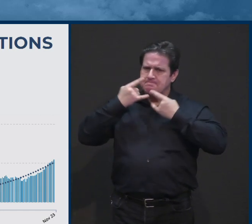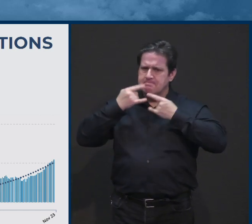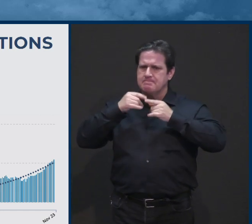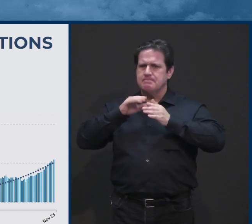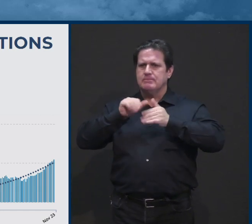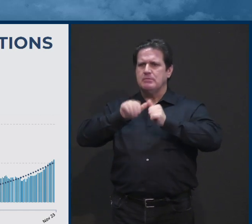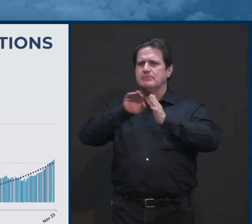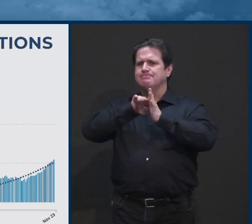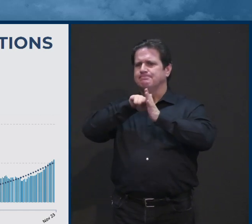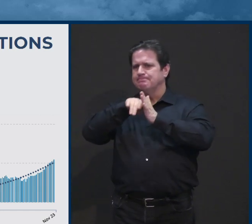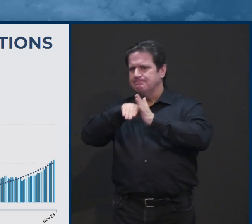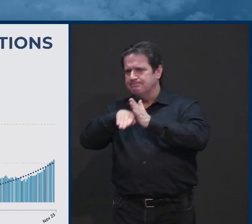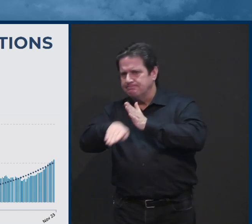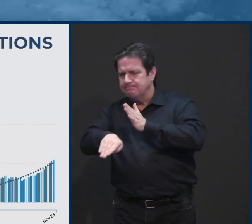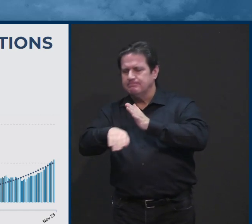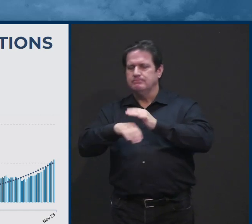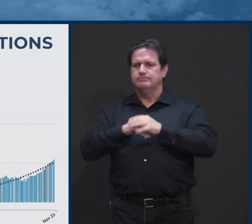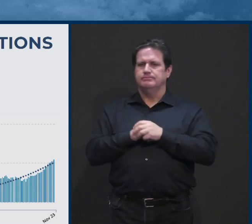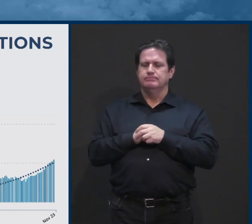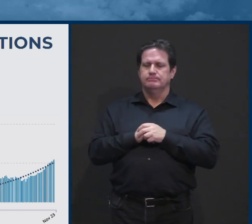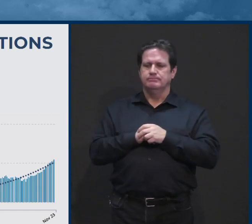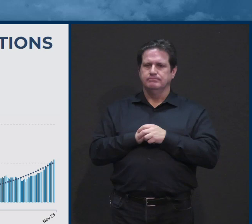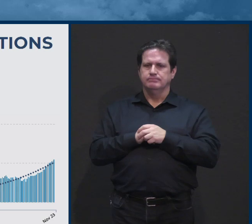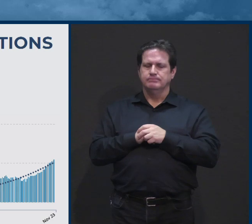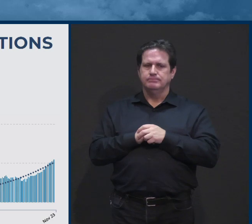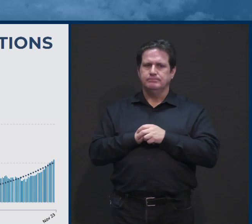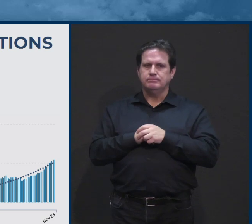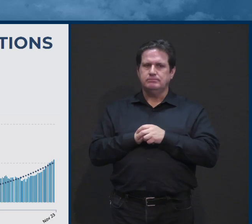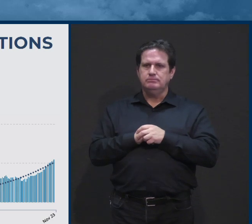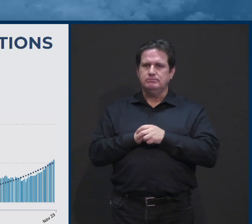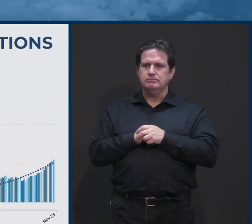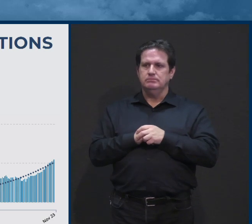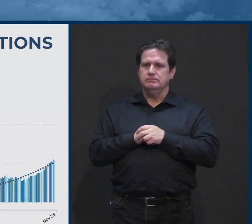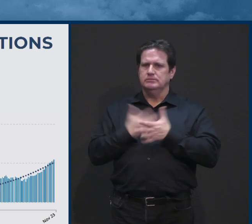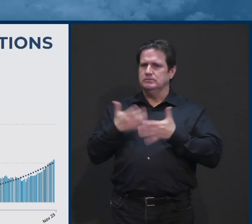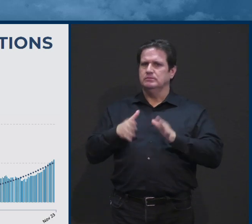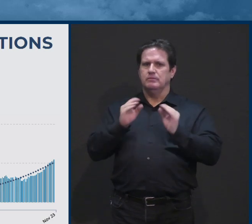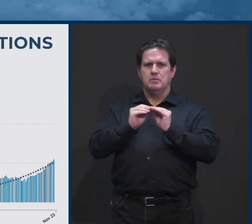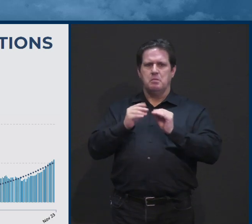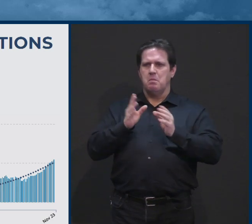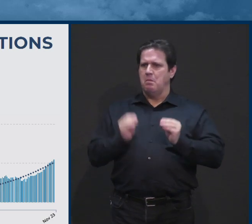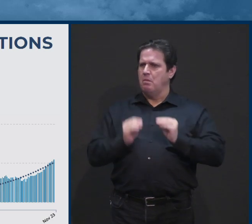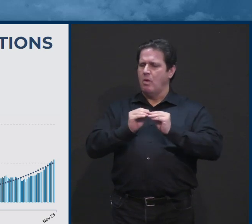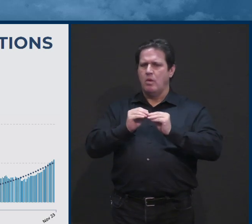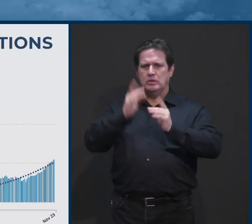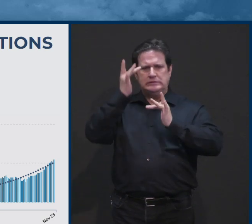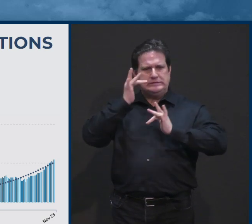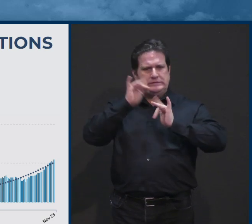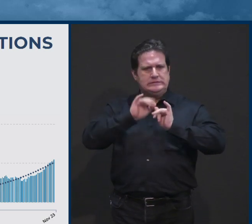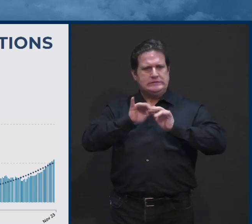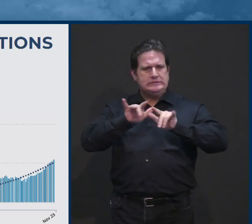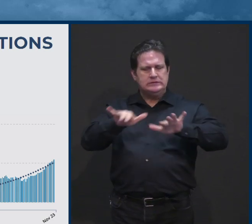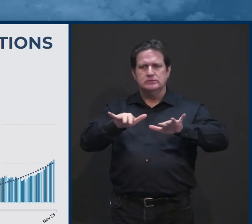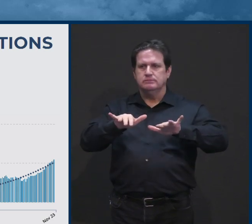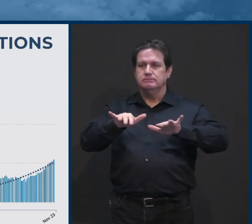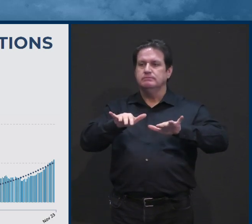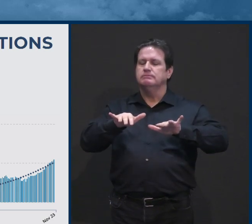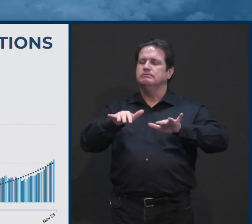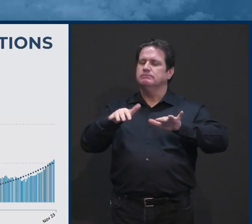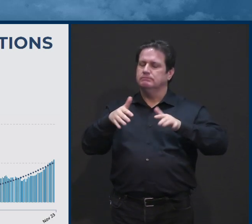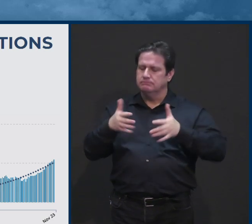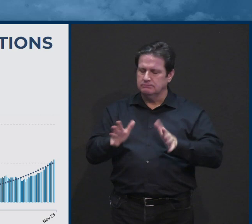from here on out so we don't make more people vulnerable to being hospitalized. So with